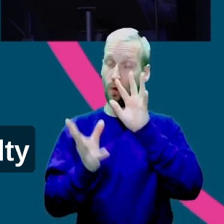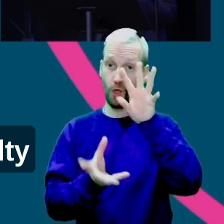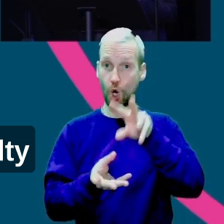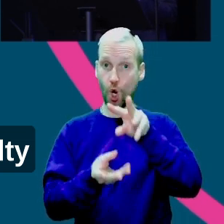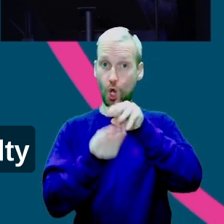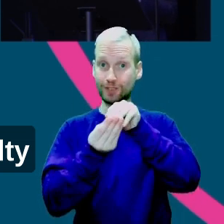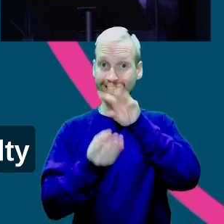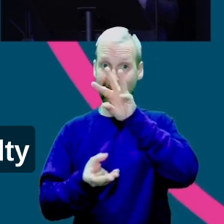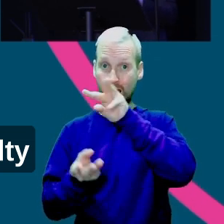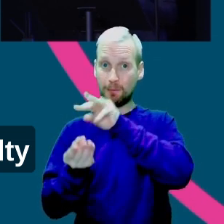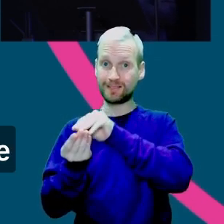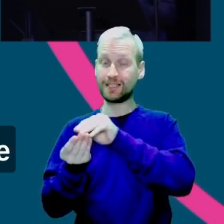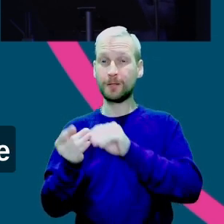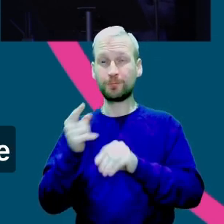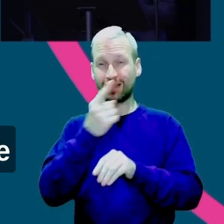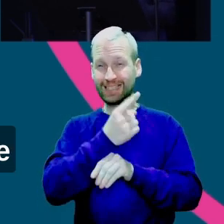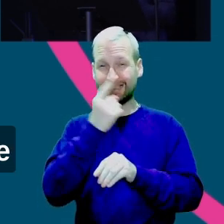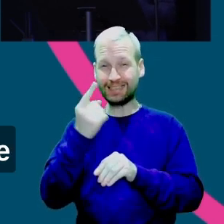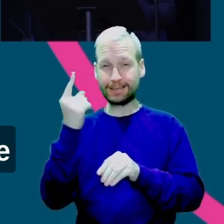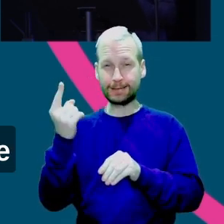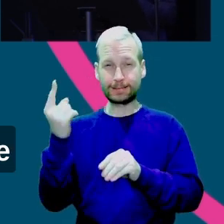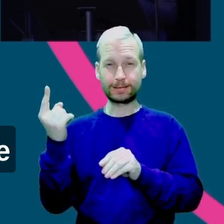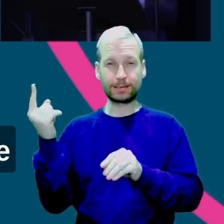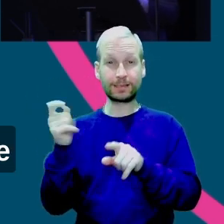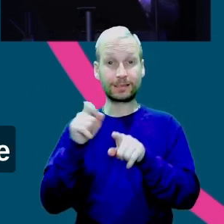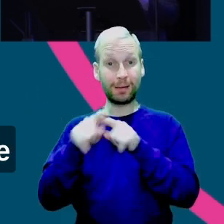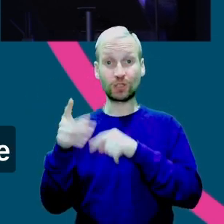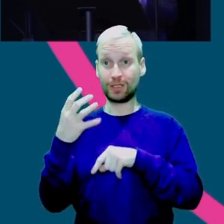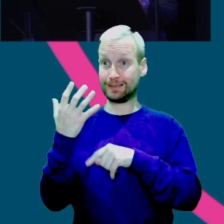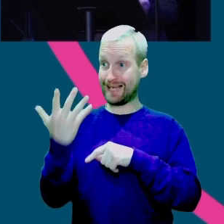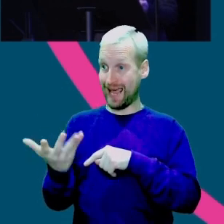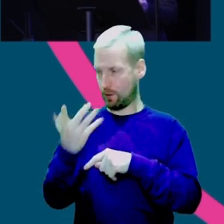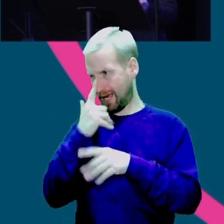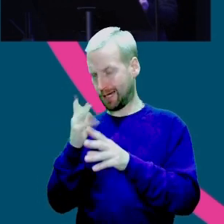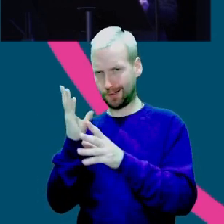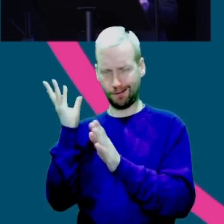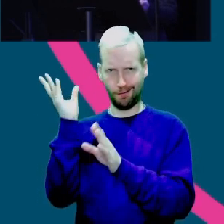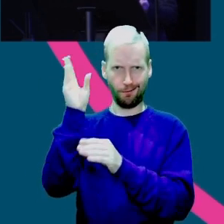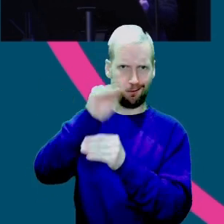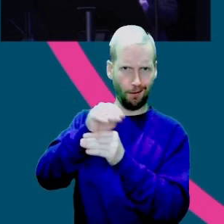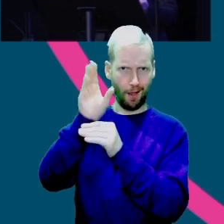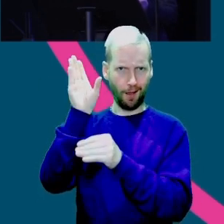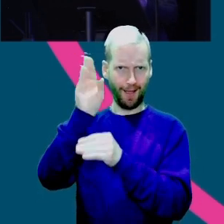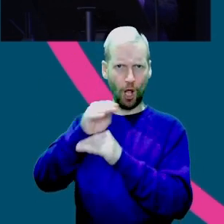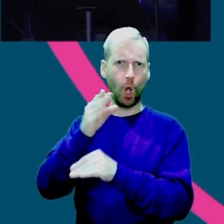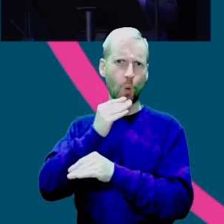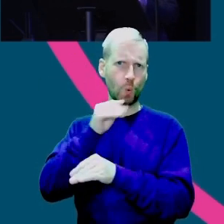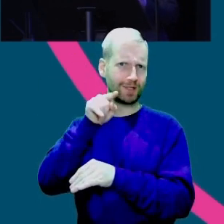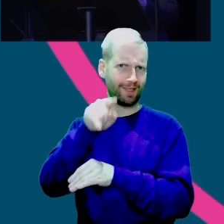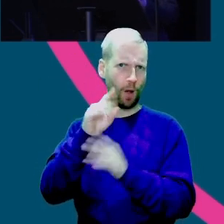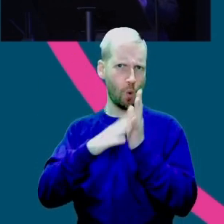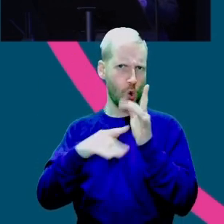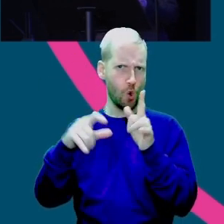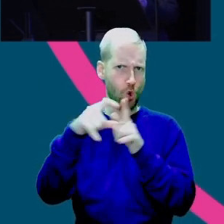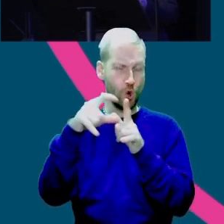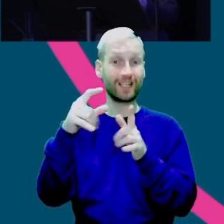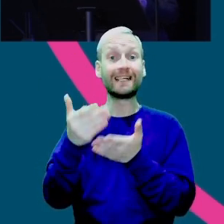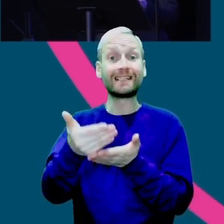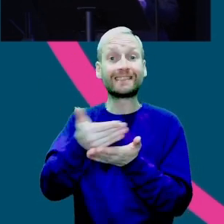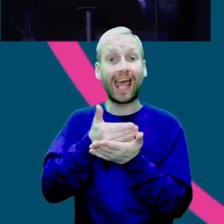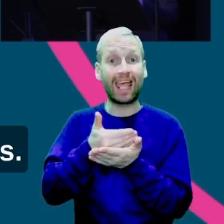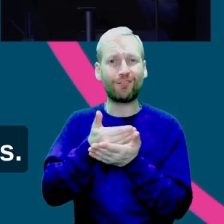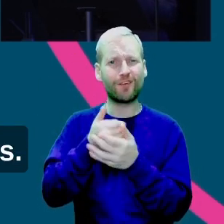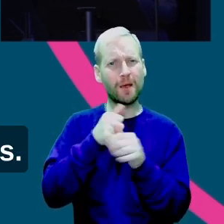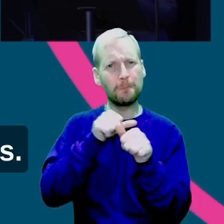is that every specialty that we've got in the hospital now would be able to use this ward in a safe and